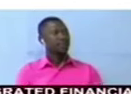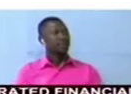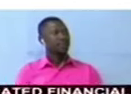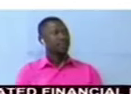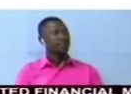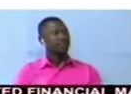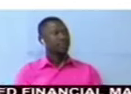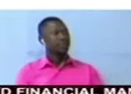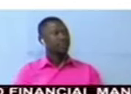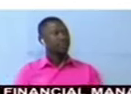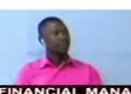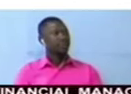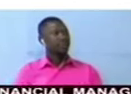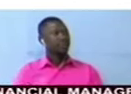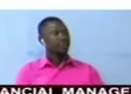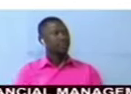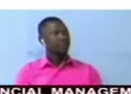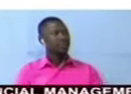Thank you.